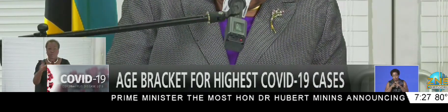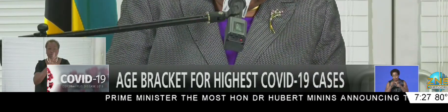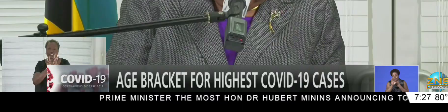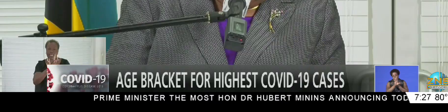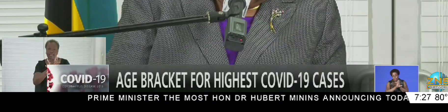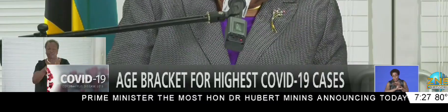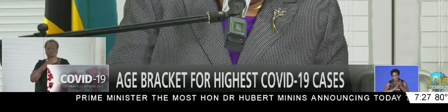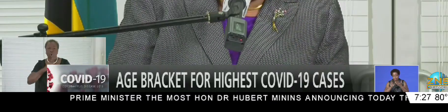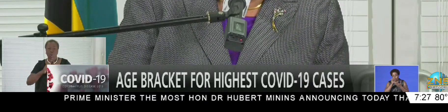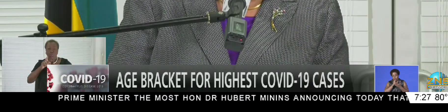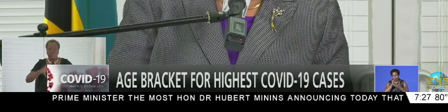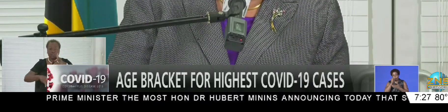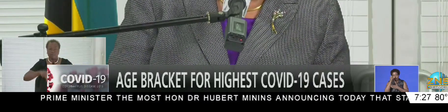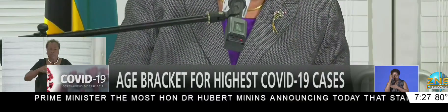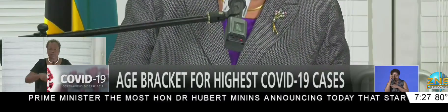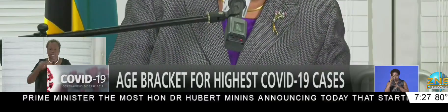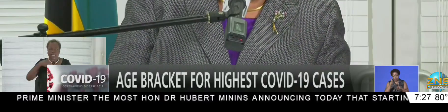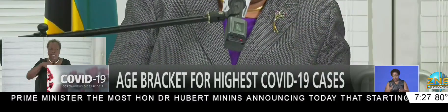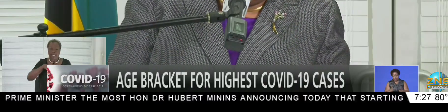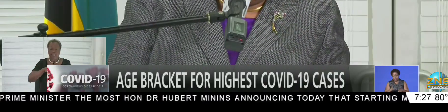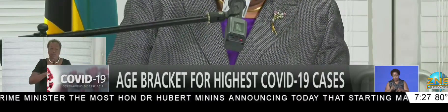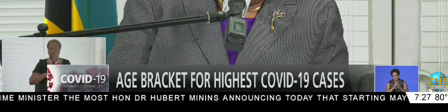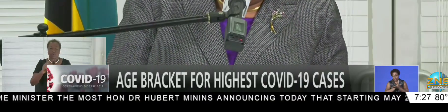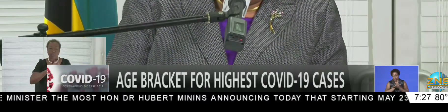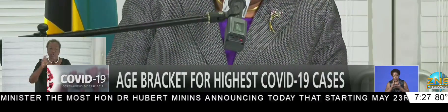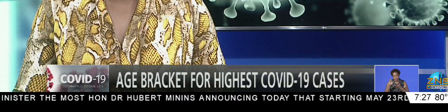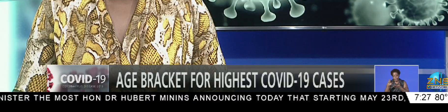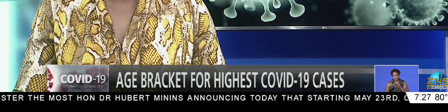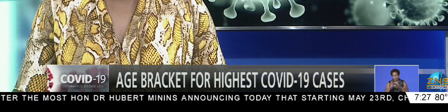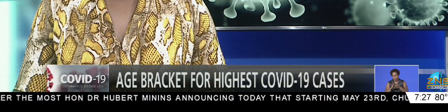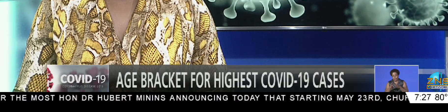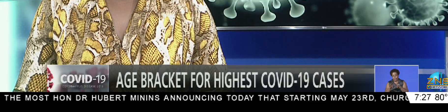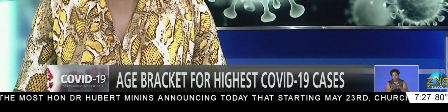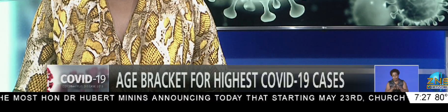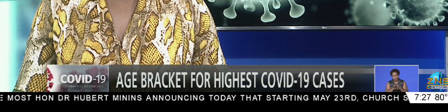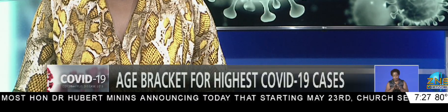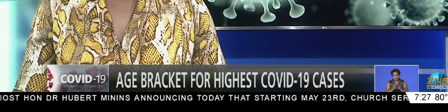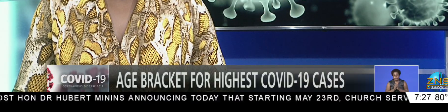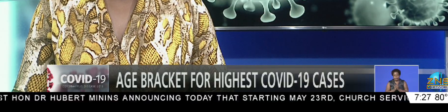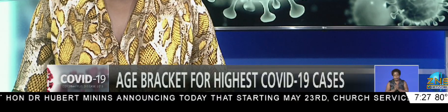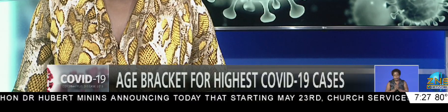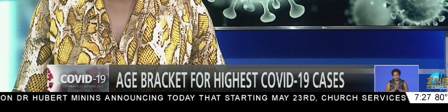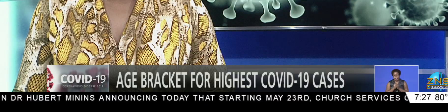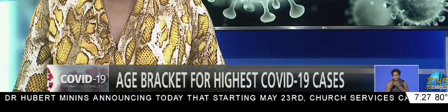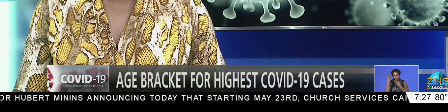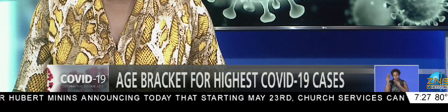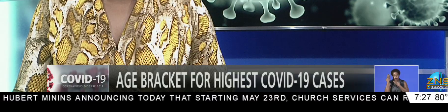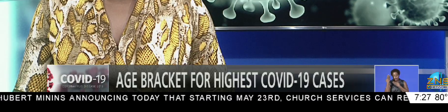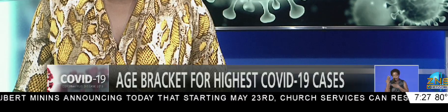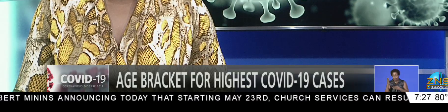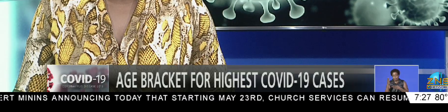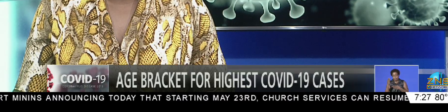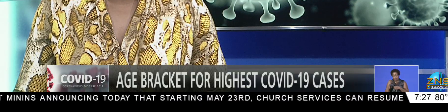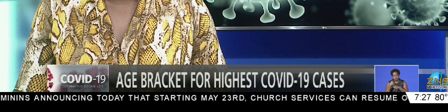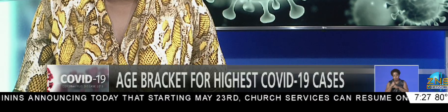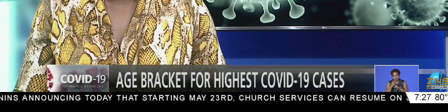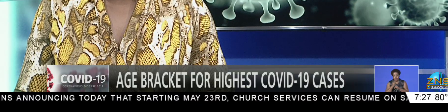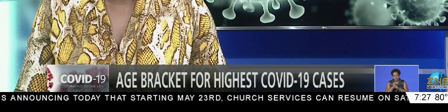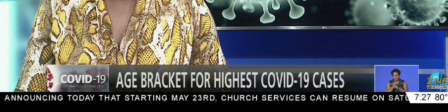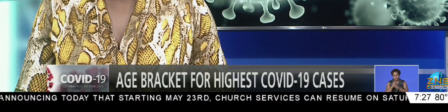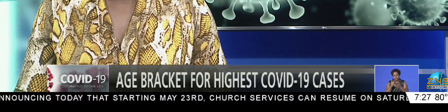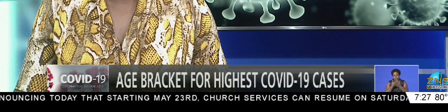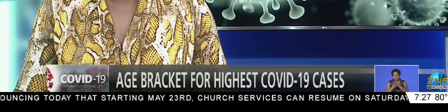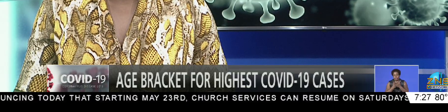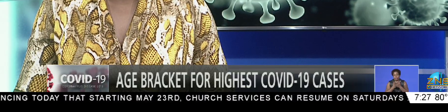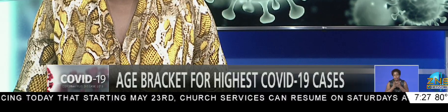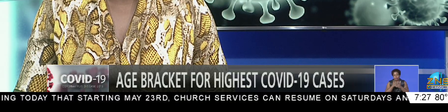protect the elderly population, including weekend lockdowns. Overall, the Bahamas is said to be making significant